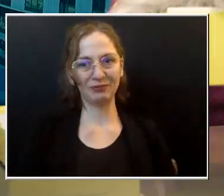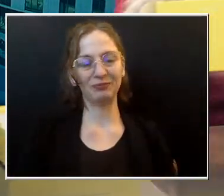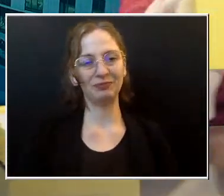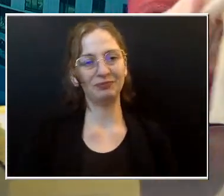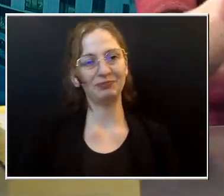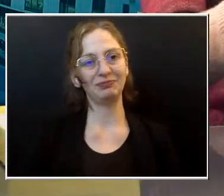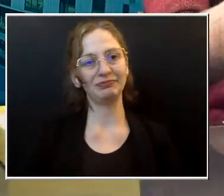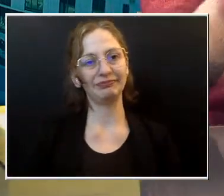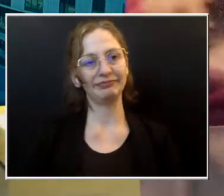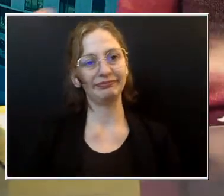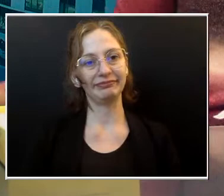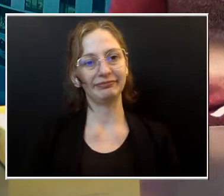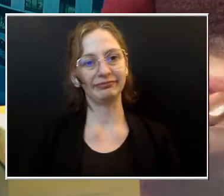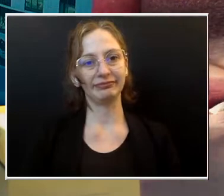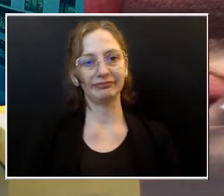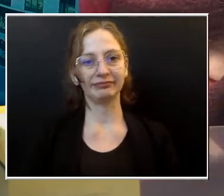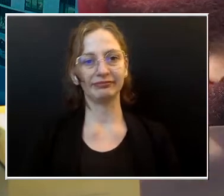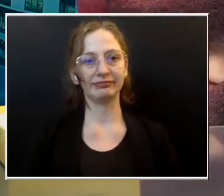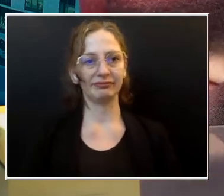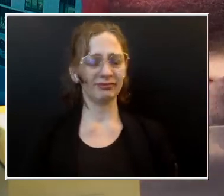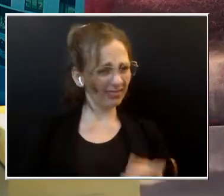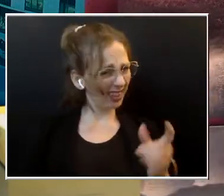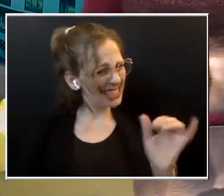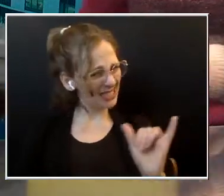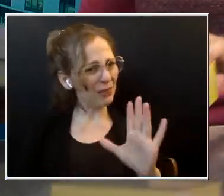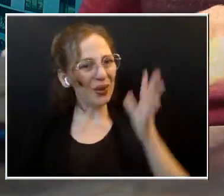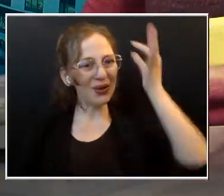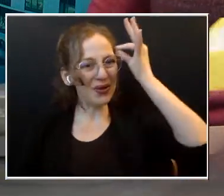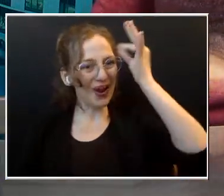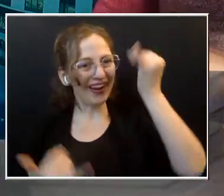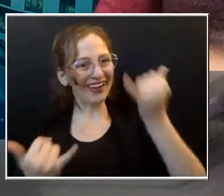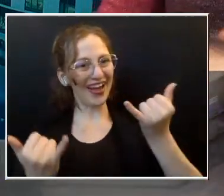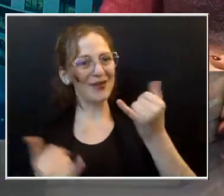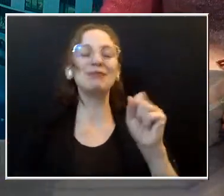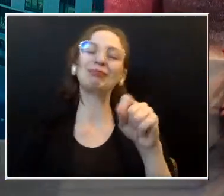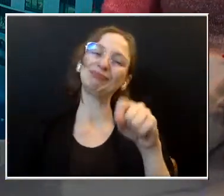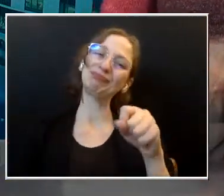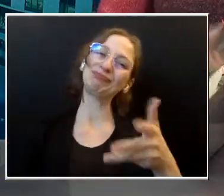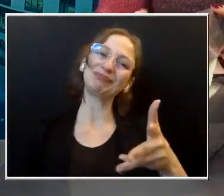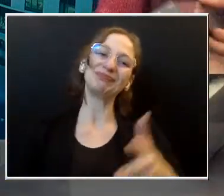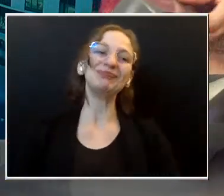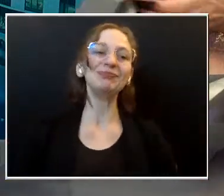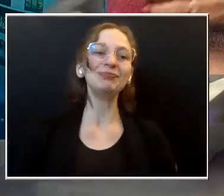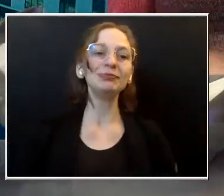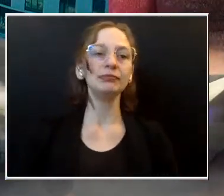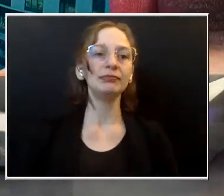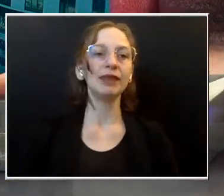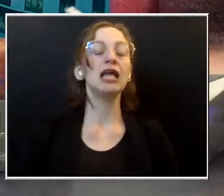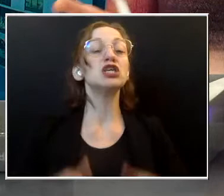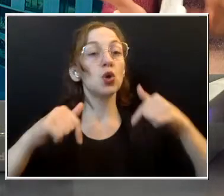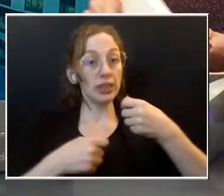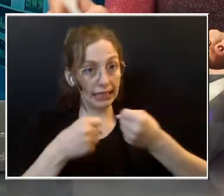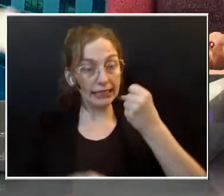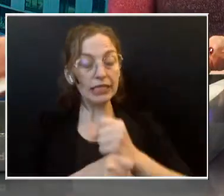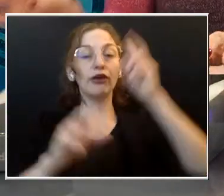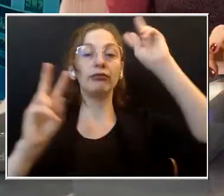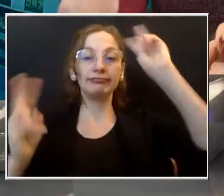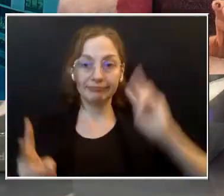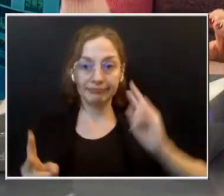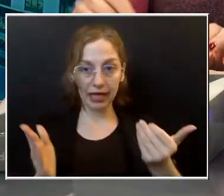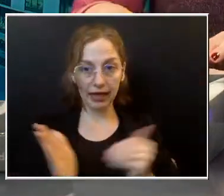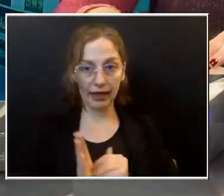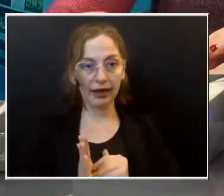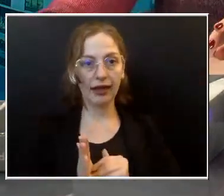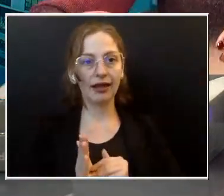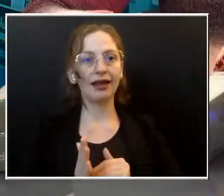It's kind of the look you're rocking now. And yeah, kind of, yeah. And so then I lost my hair again this year, and my daughter had just gotten engaged.